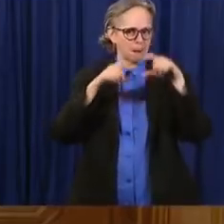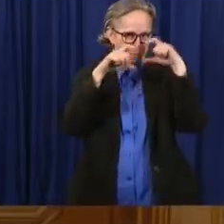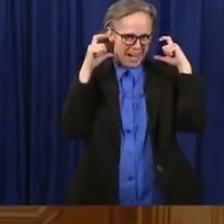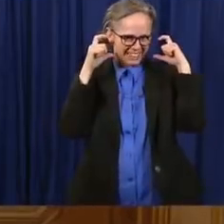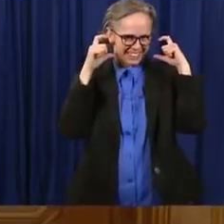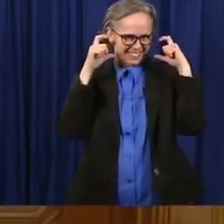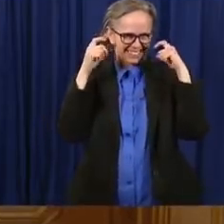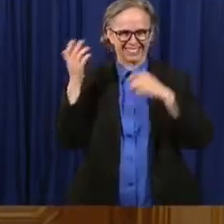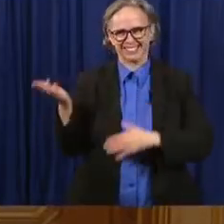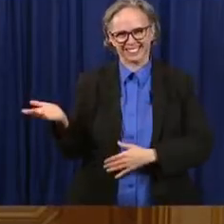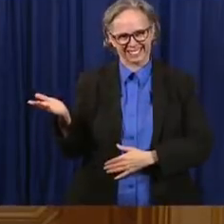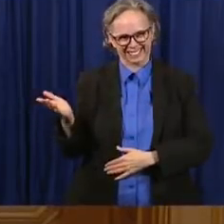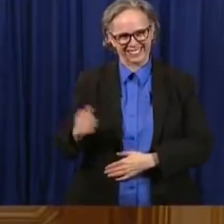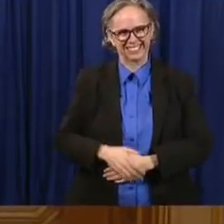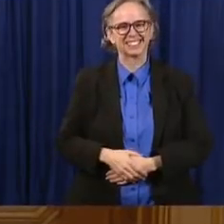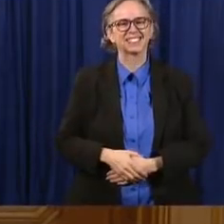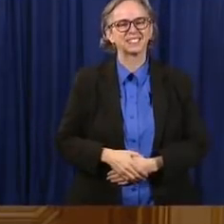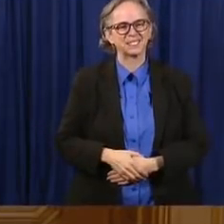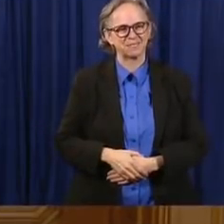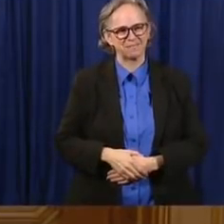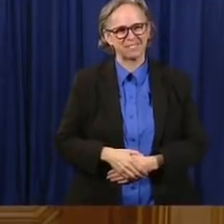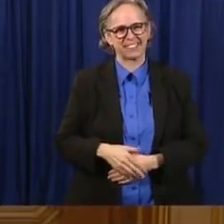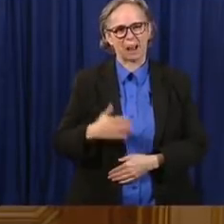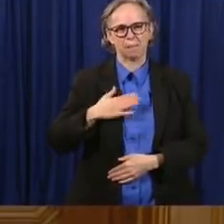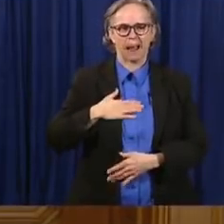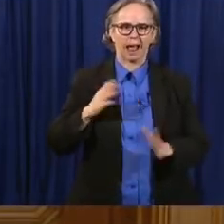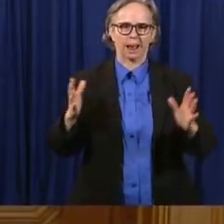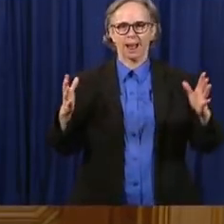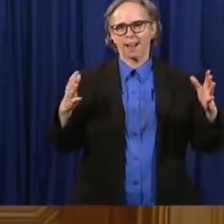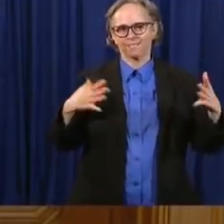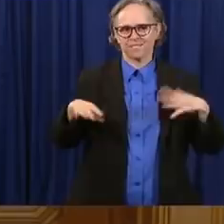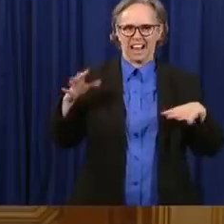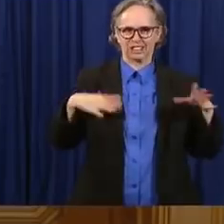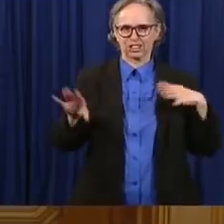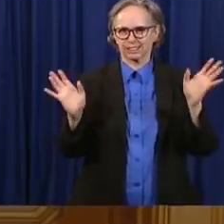match my face mask. So that's my fashion statement for today.